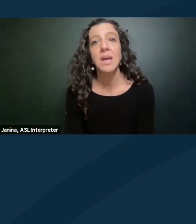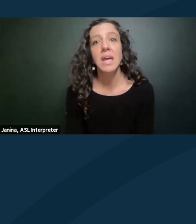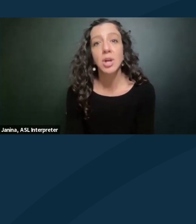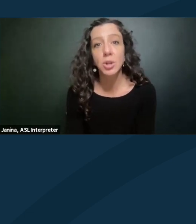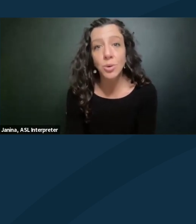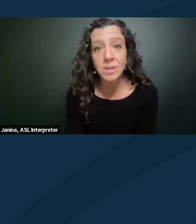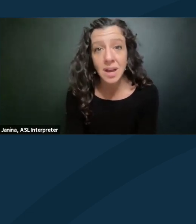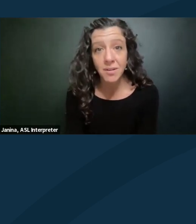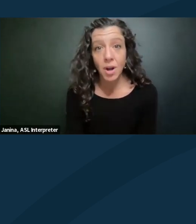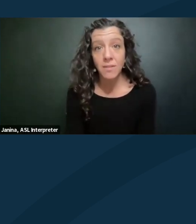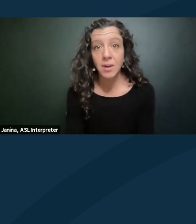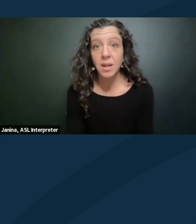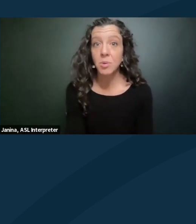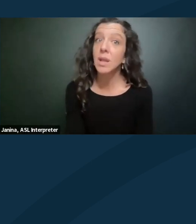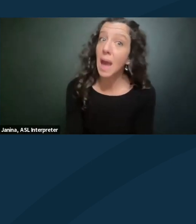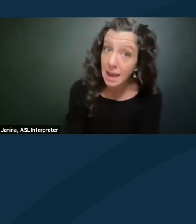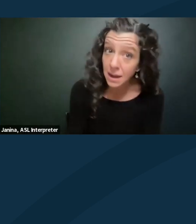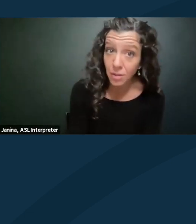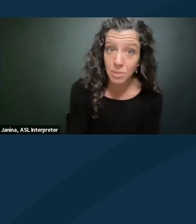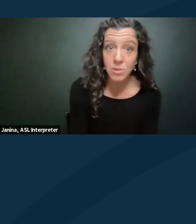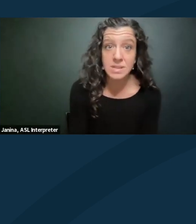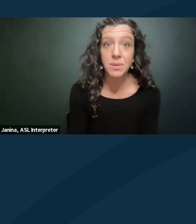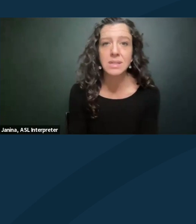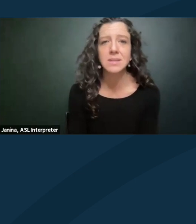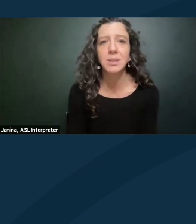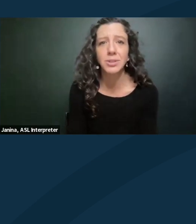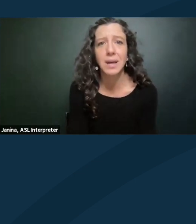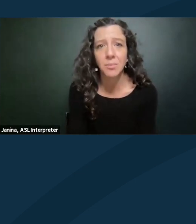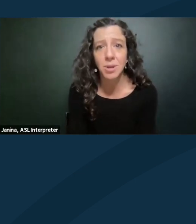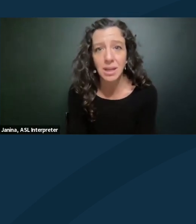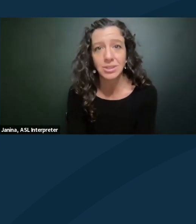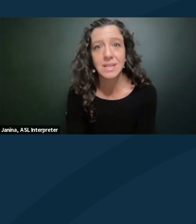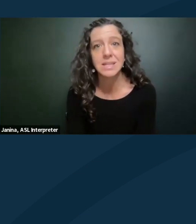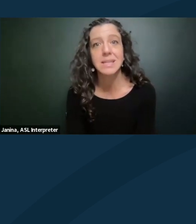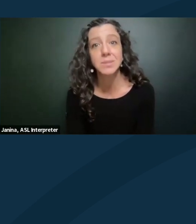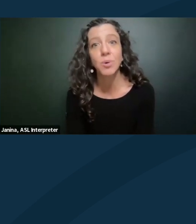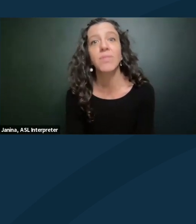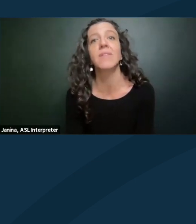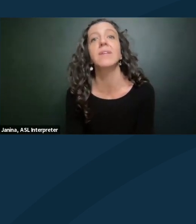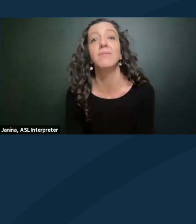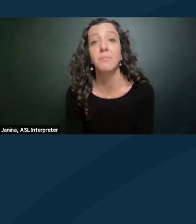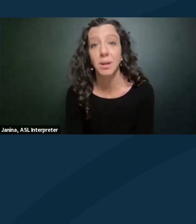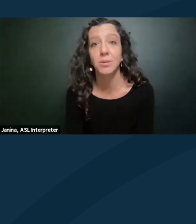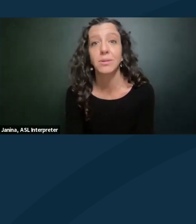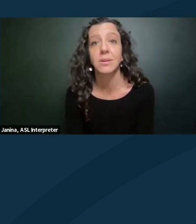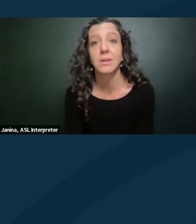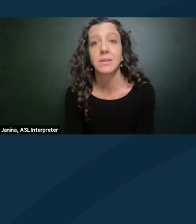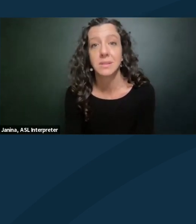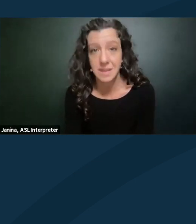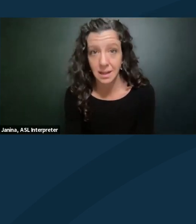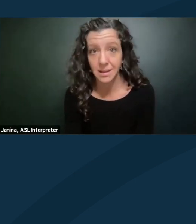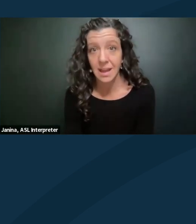that we include the deaf and hard of hearing community and other people with disabilities to make sure that communication is accessible within the